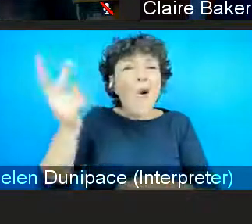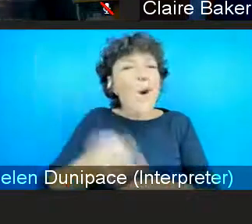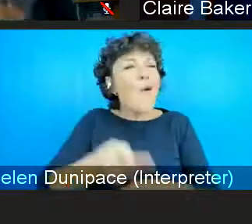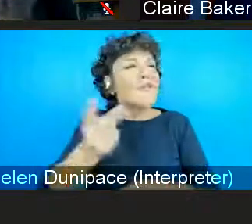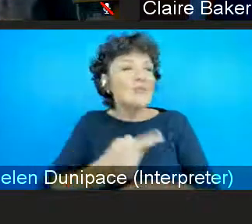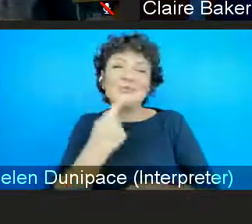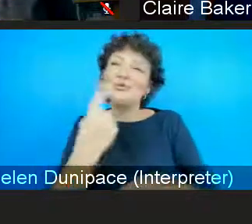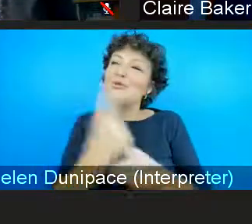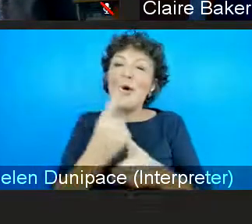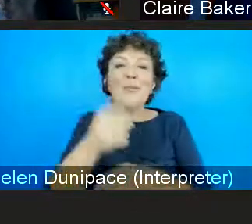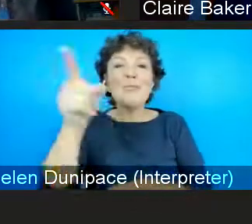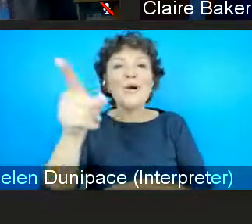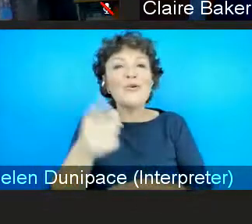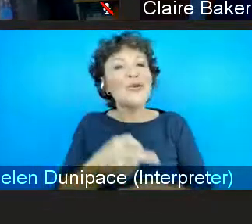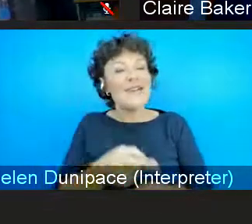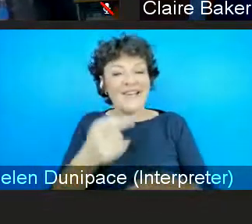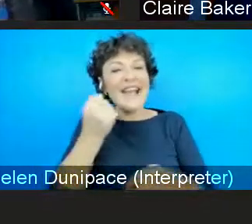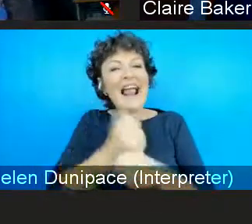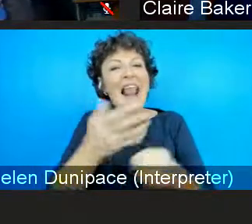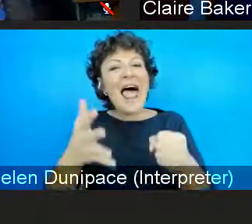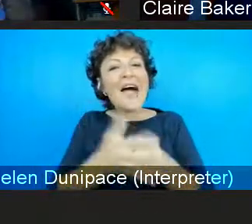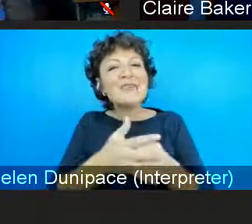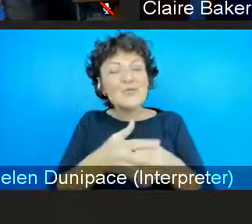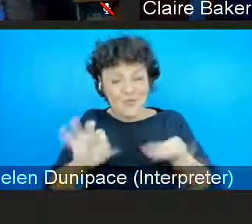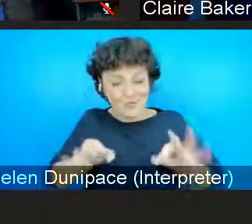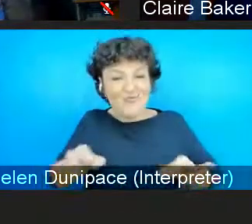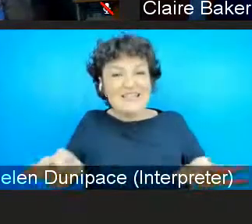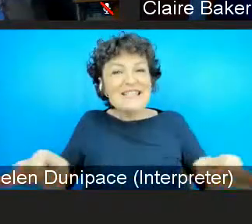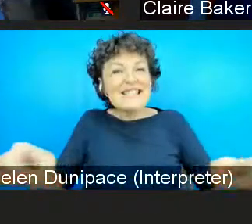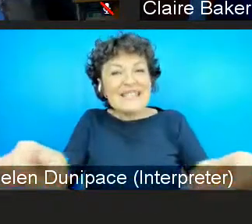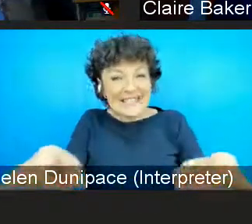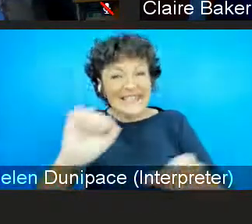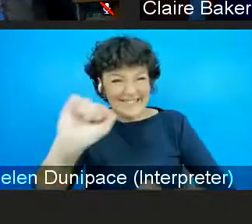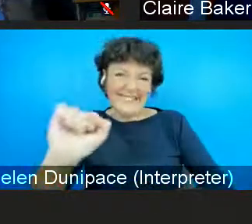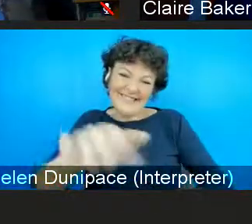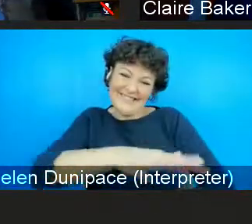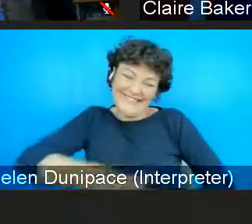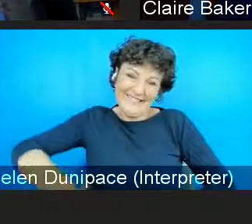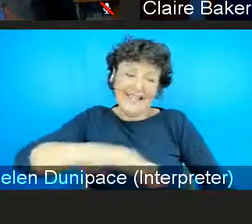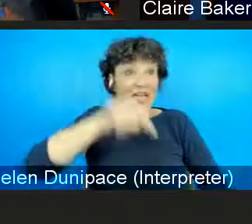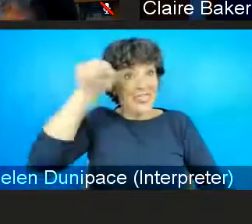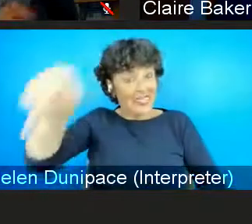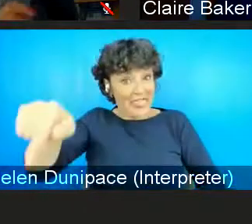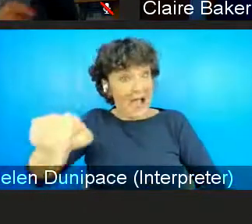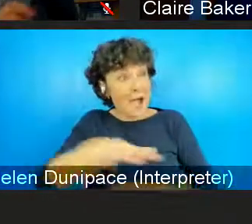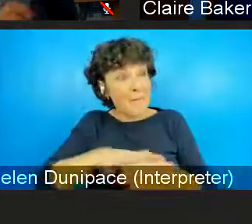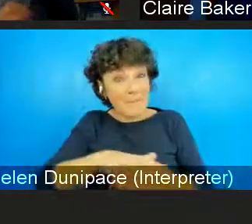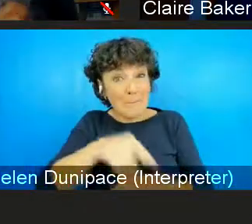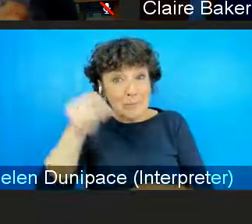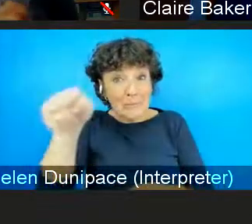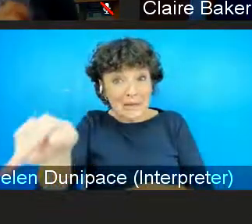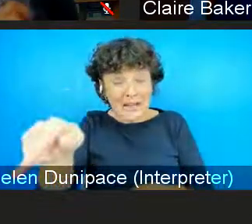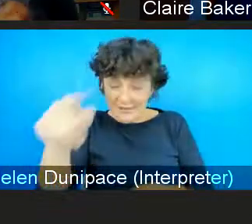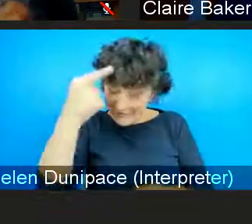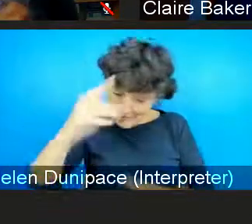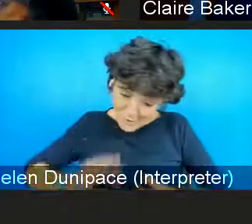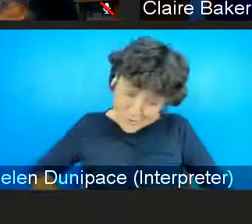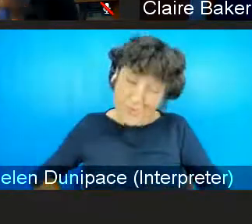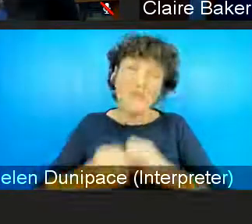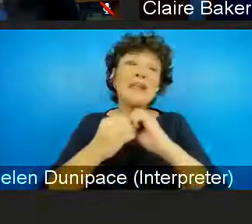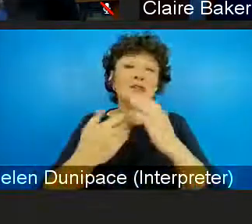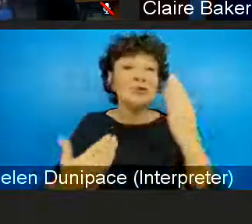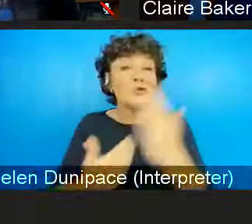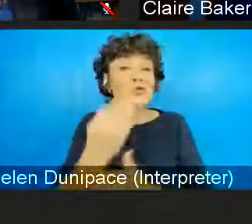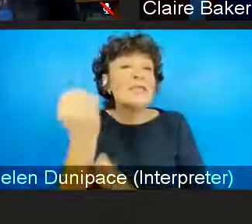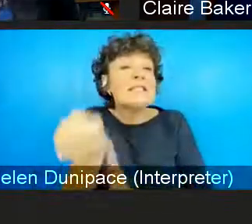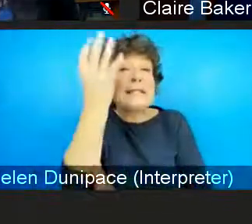that James Watt conceived the idea for a separate condenser for the steam engine, which effectively revolutionised that technology and paved the way for the